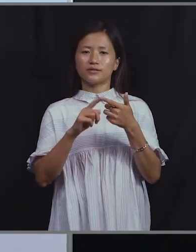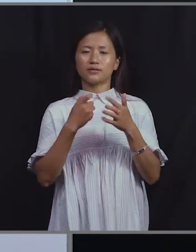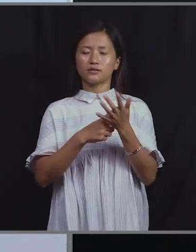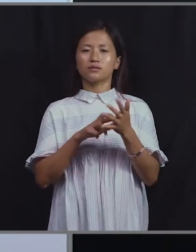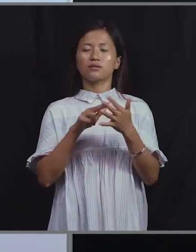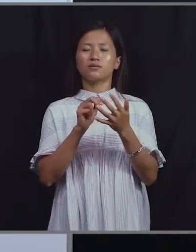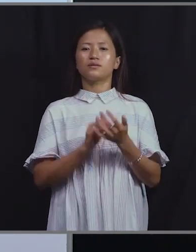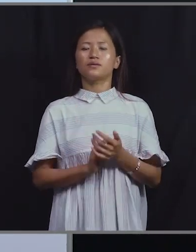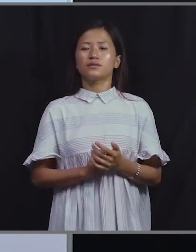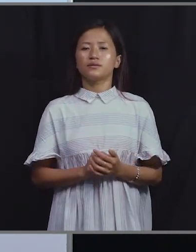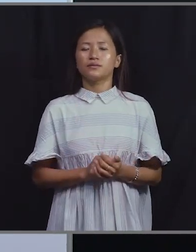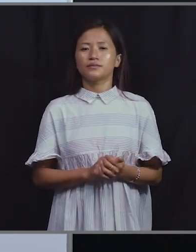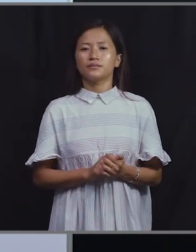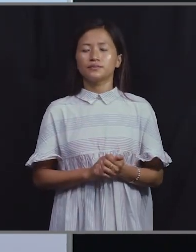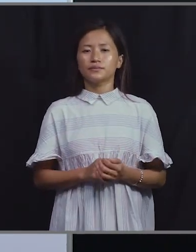banner,